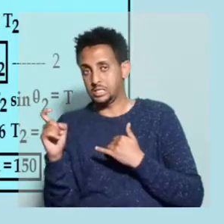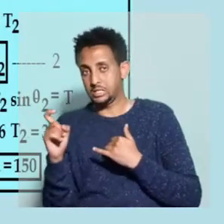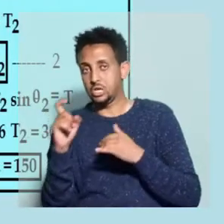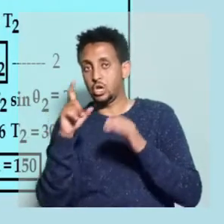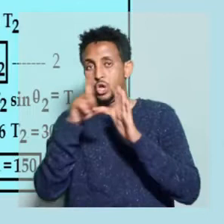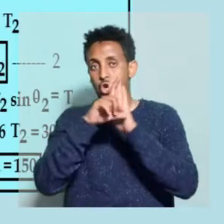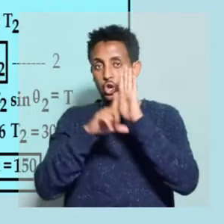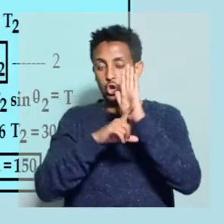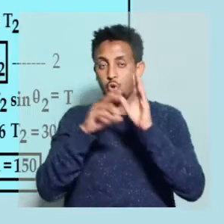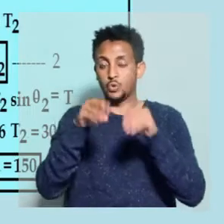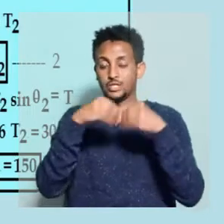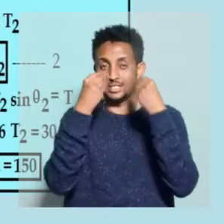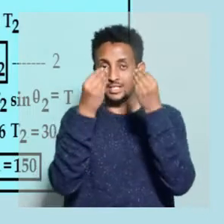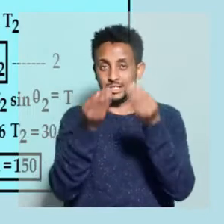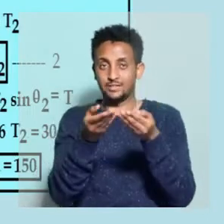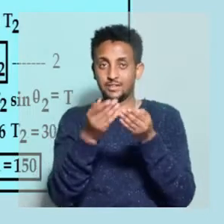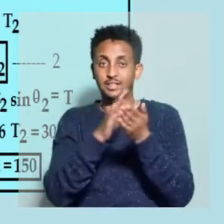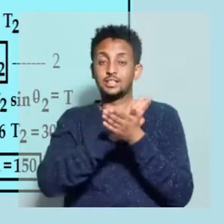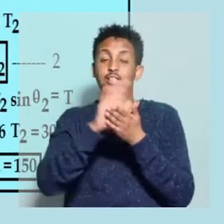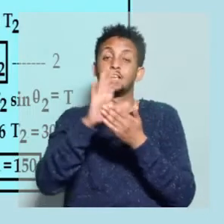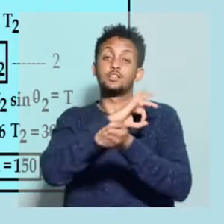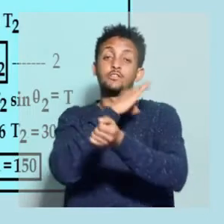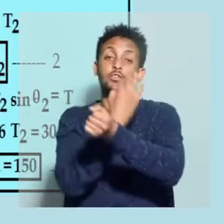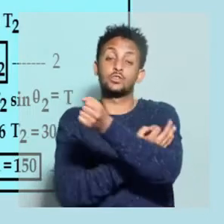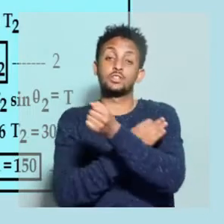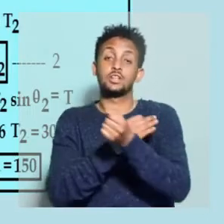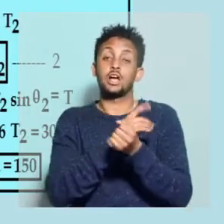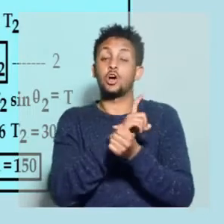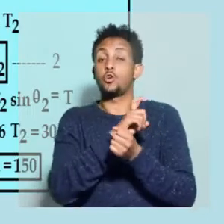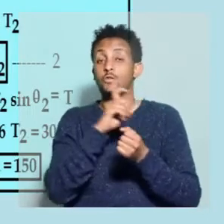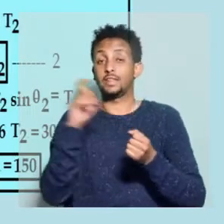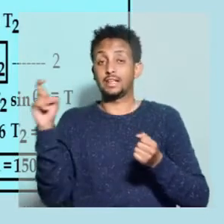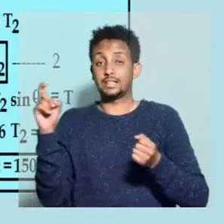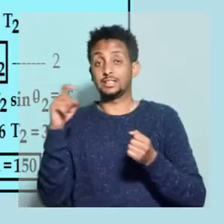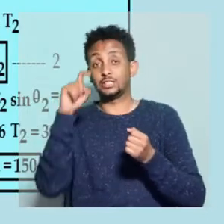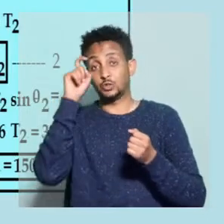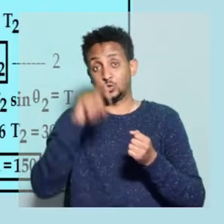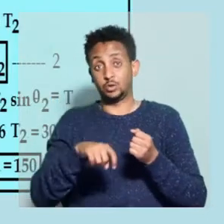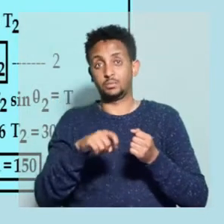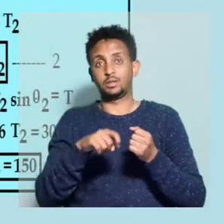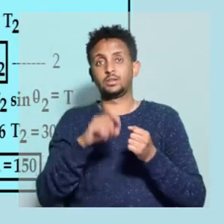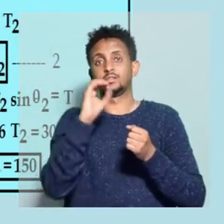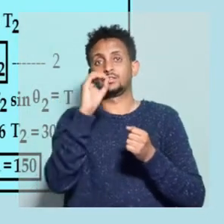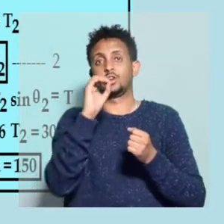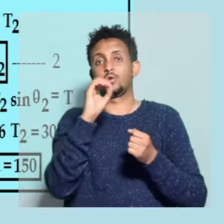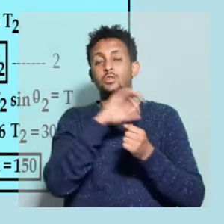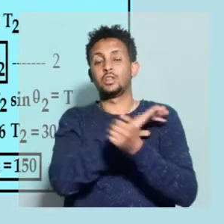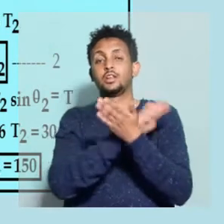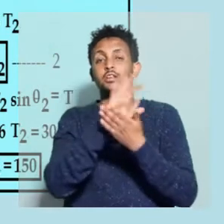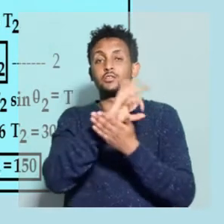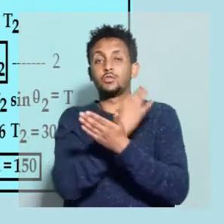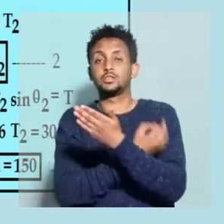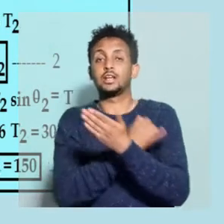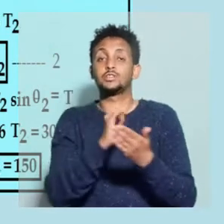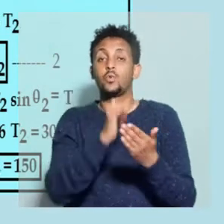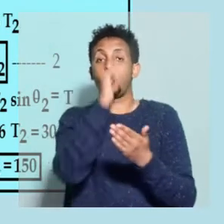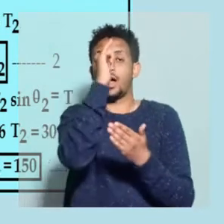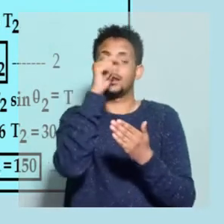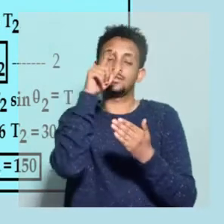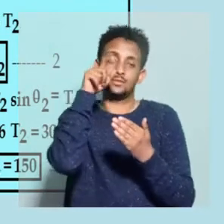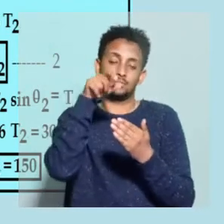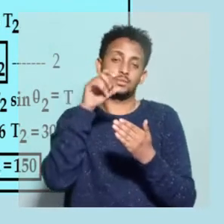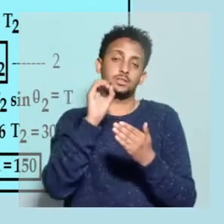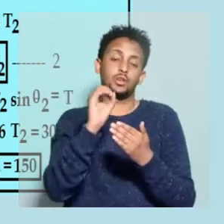of equilibrium states that the net force along the x-axis should be 0. The net force along the y-axis must be